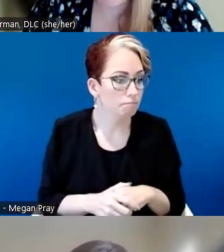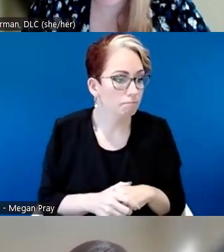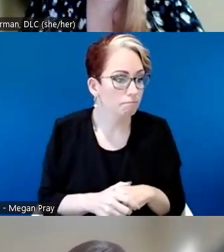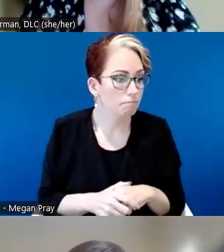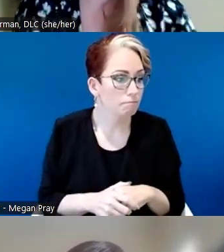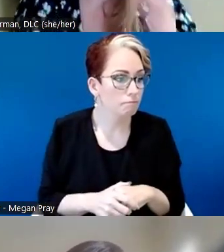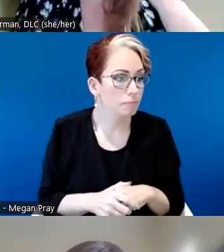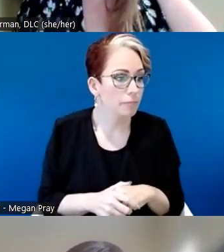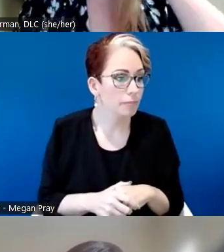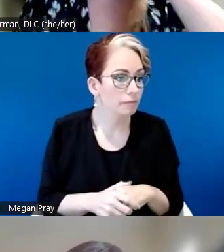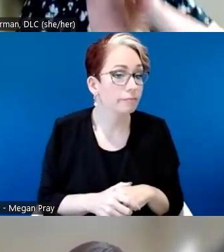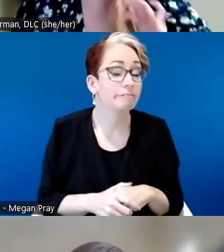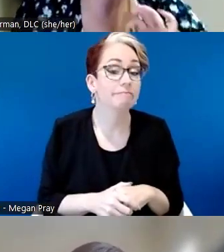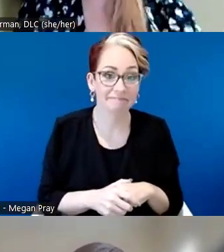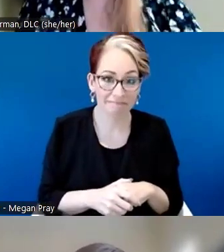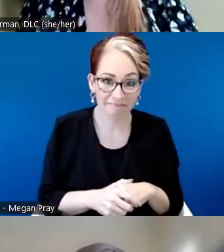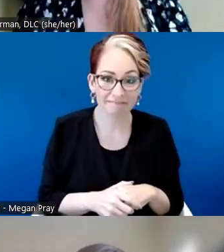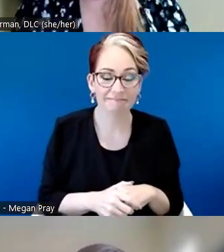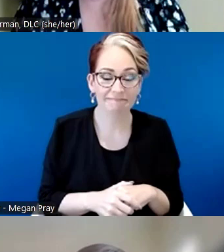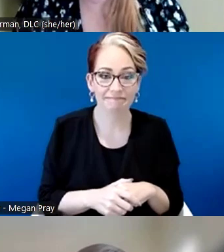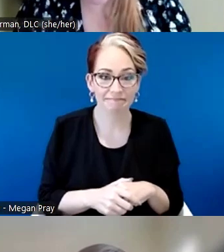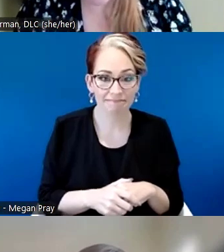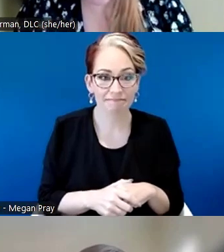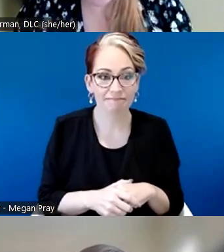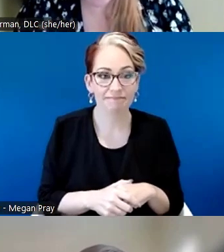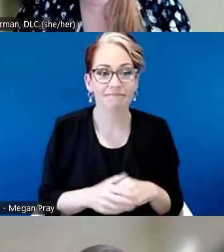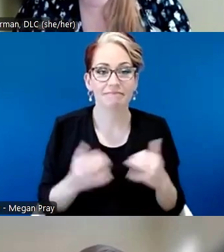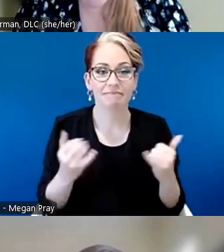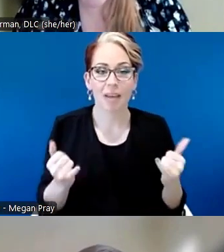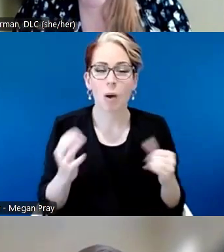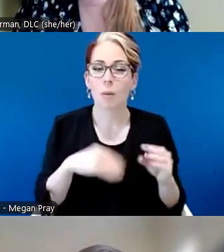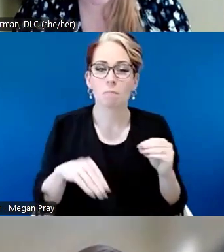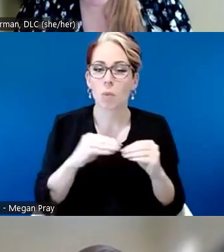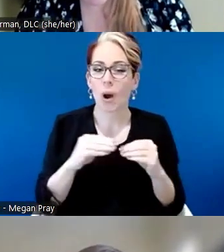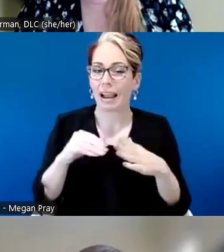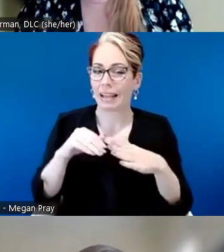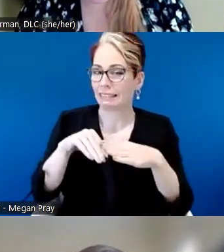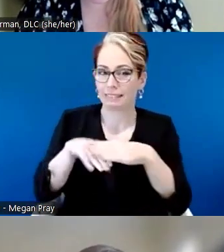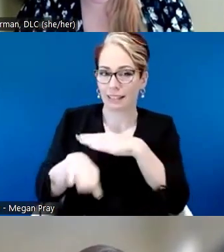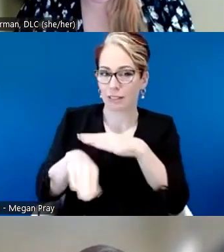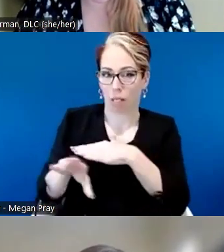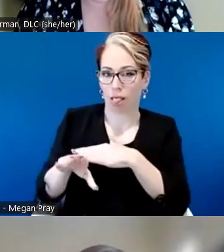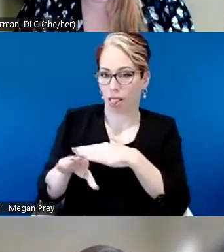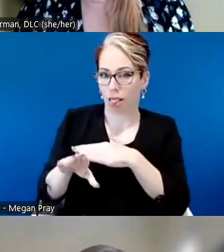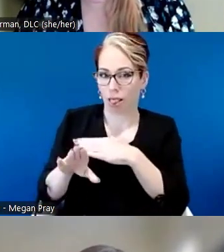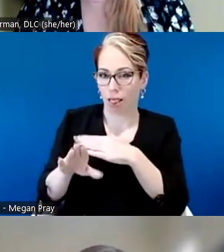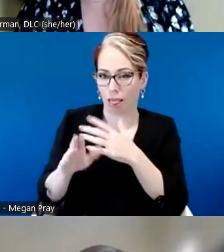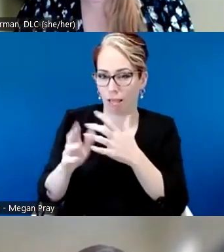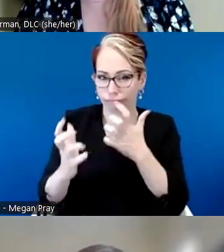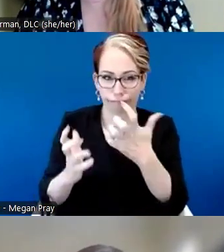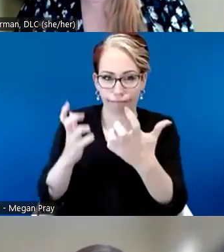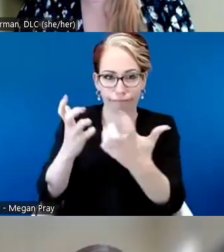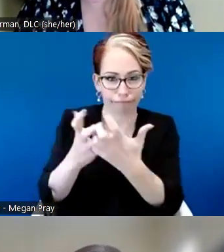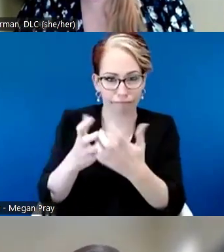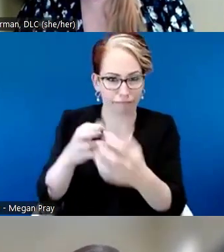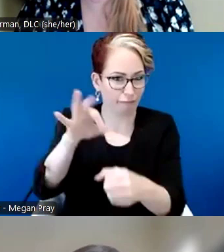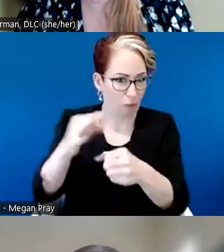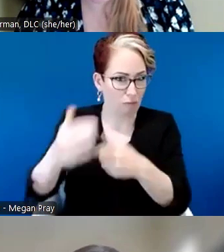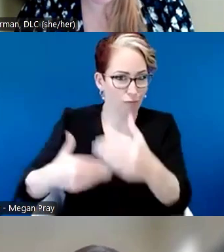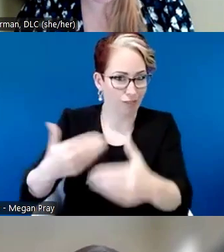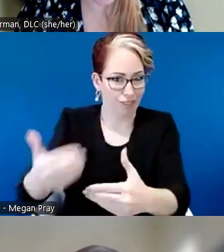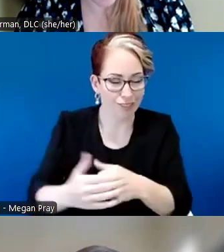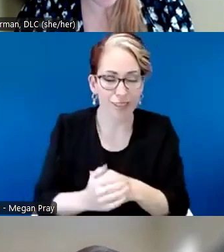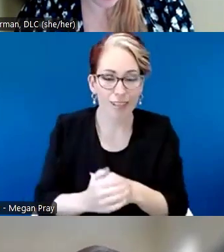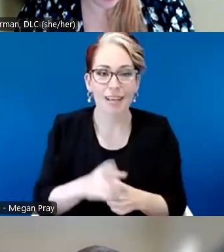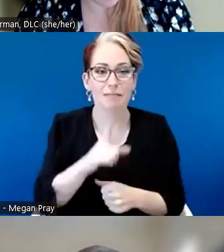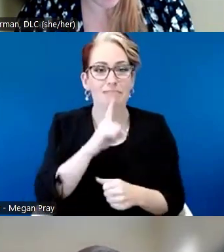Okay, so now we'll get into some more accessible voting procedures. I'm really excited to hear more and